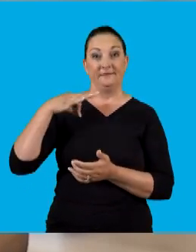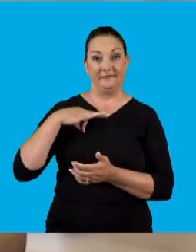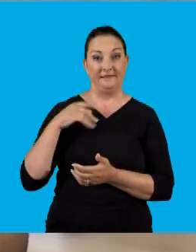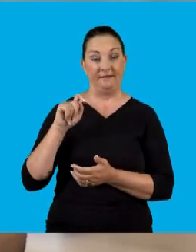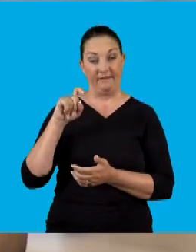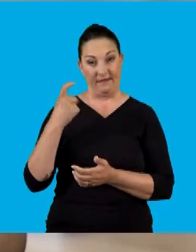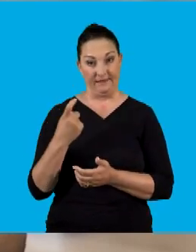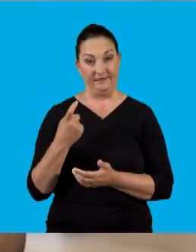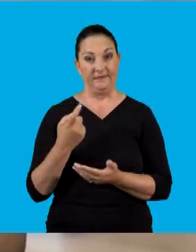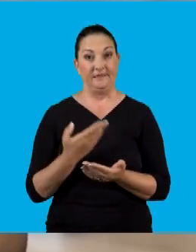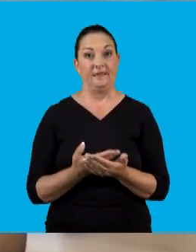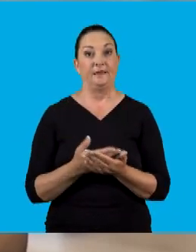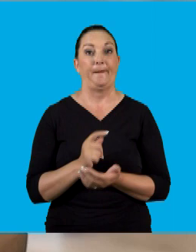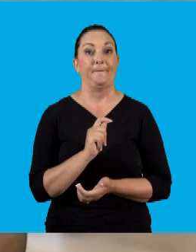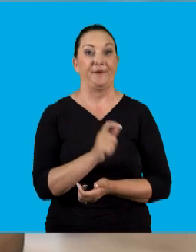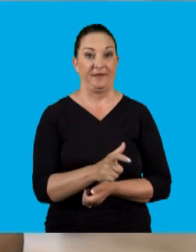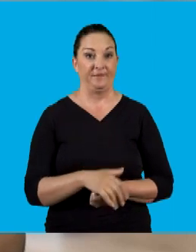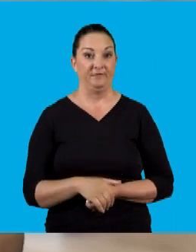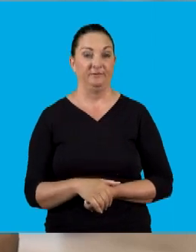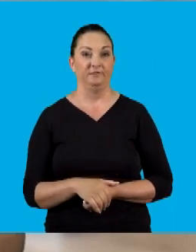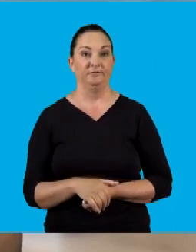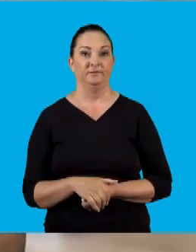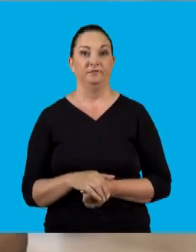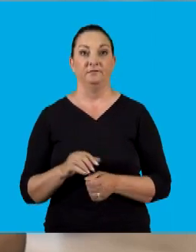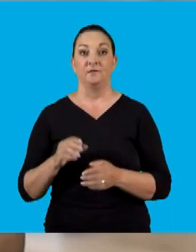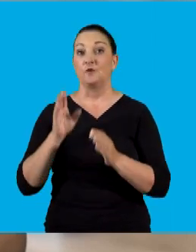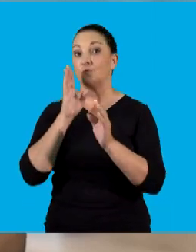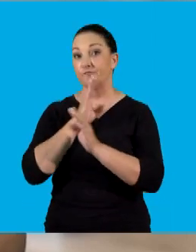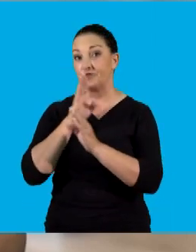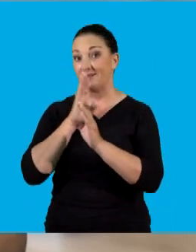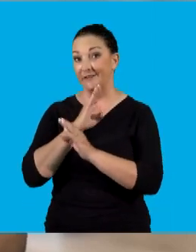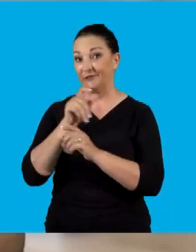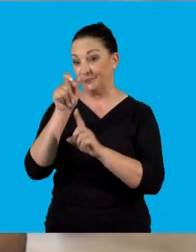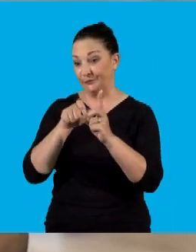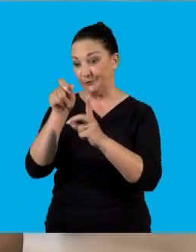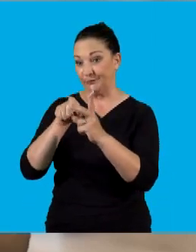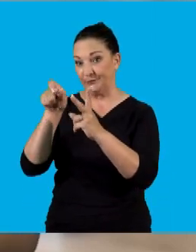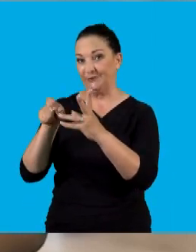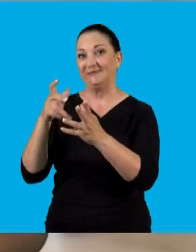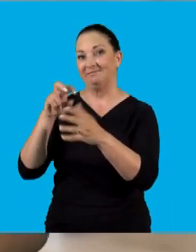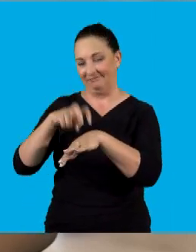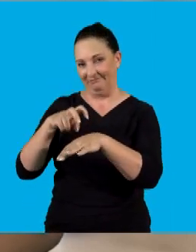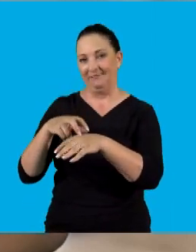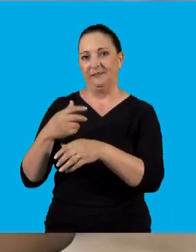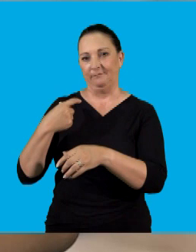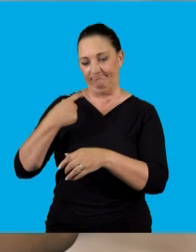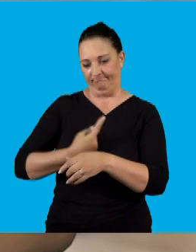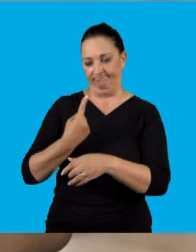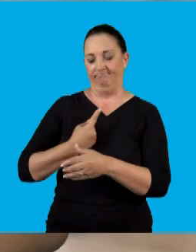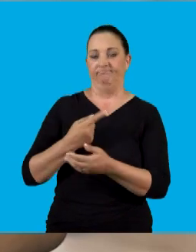are registered to pay tax. Even the individuals who work under the private sector, they do contribute with paying